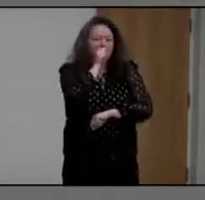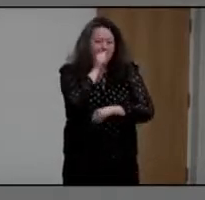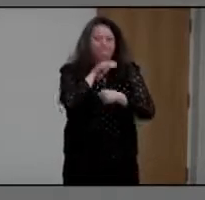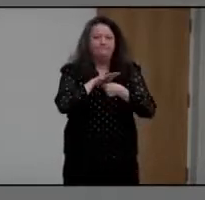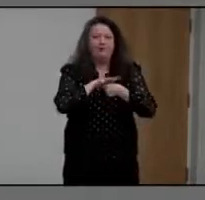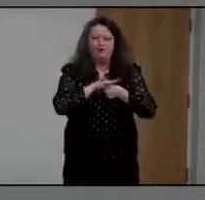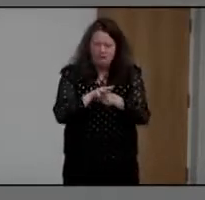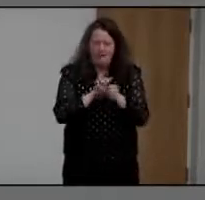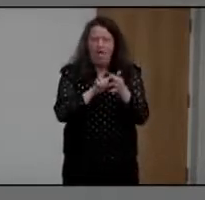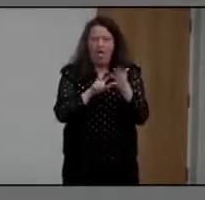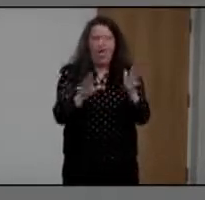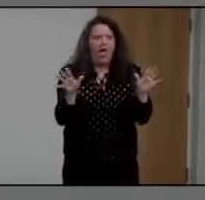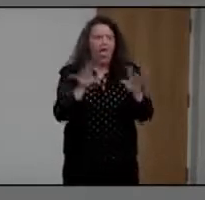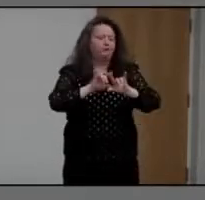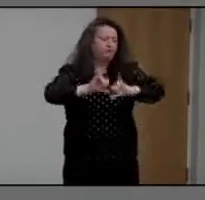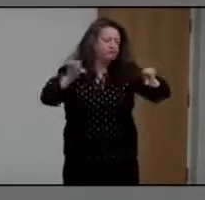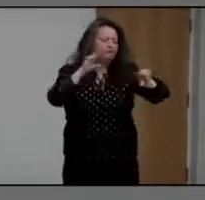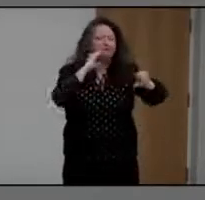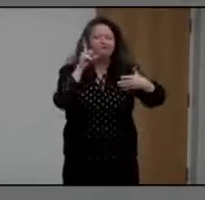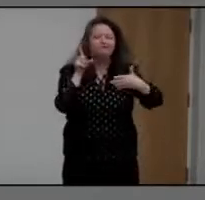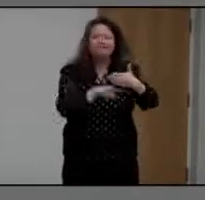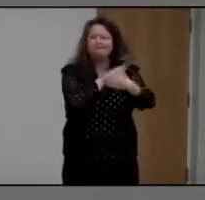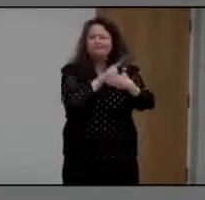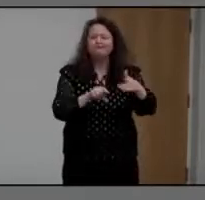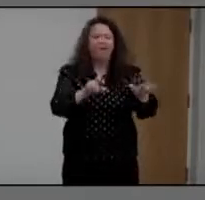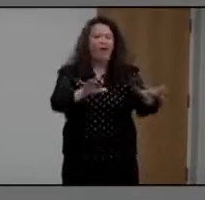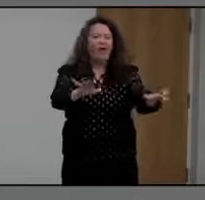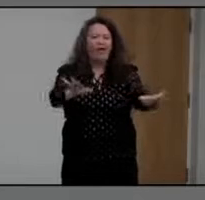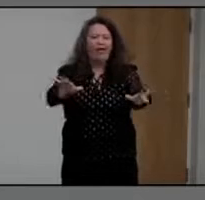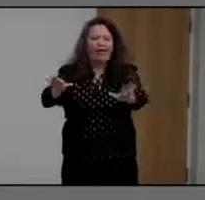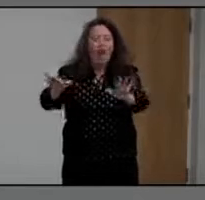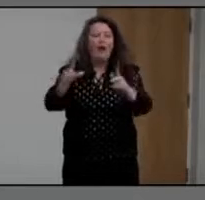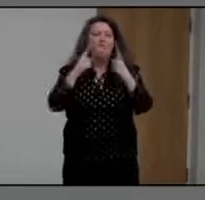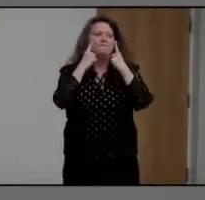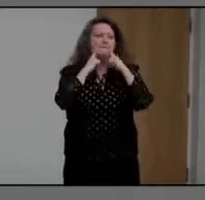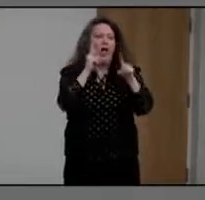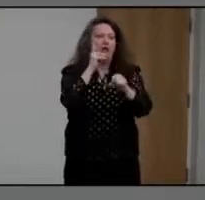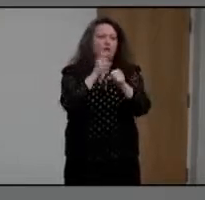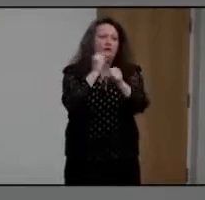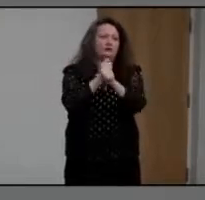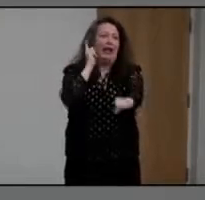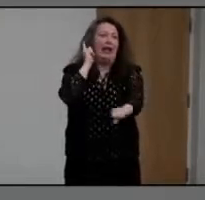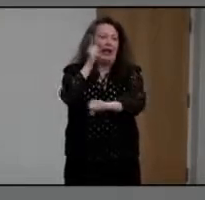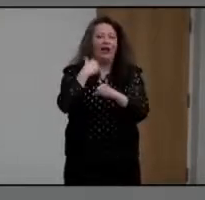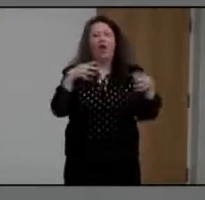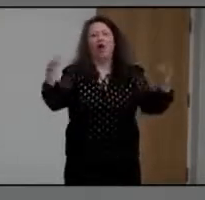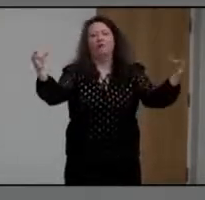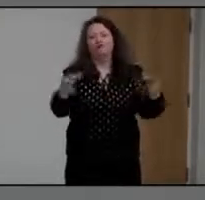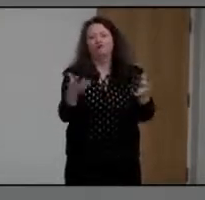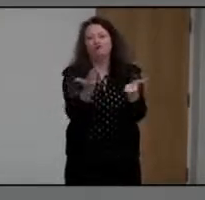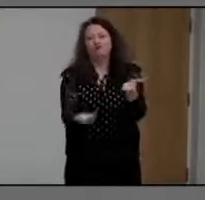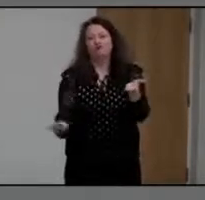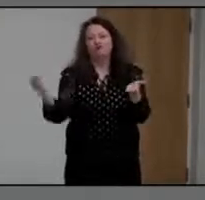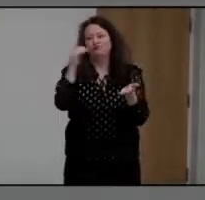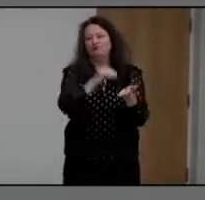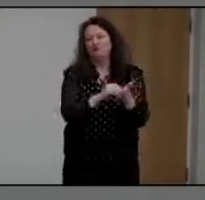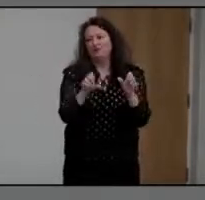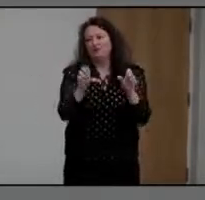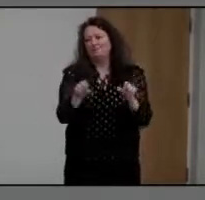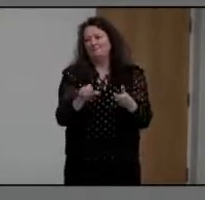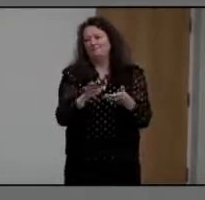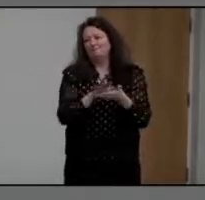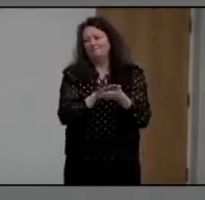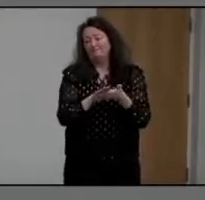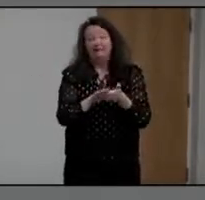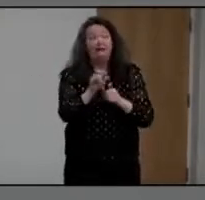I'm thrilled that we have the opportunity to connect again on campus. Whether you're joining us in person here this